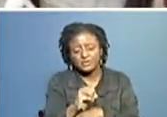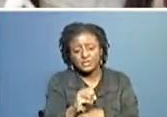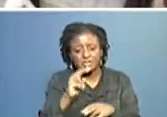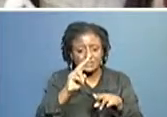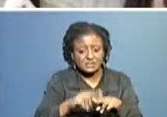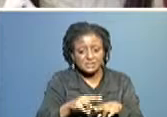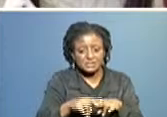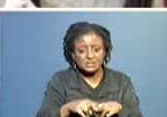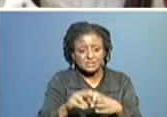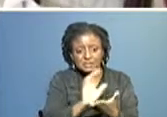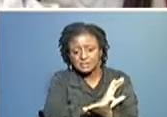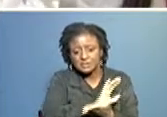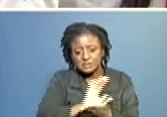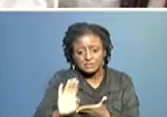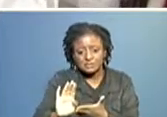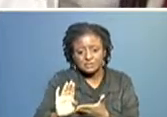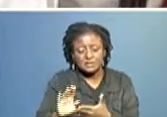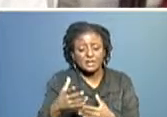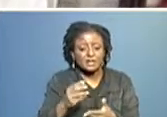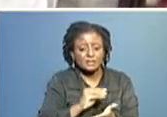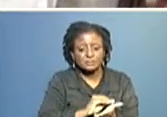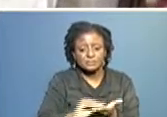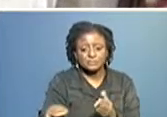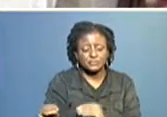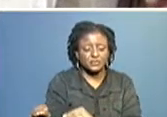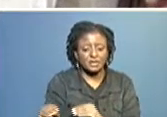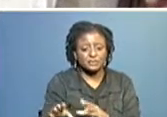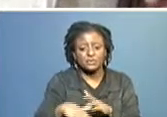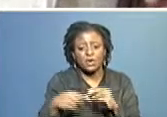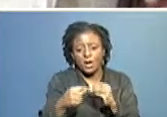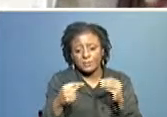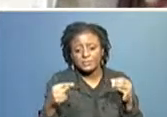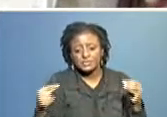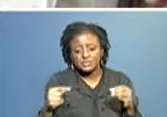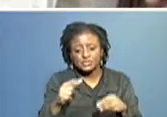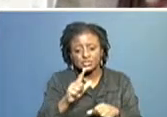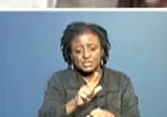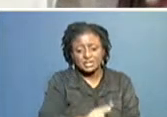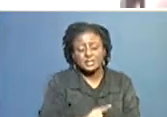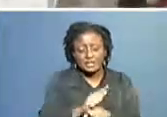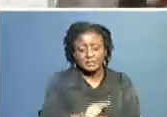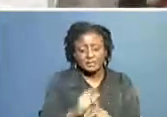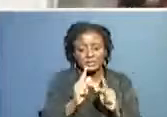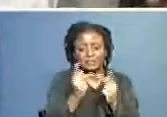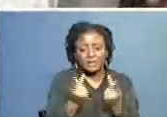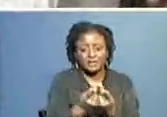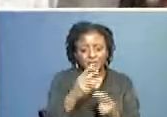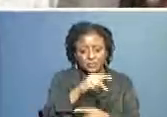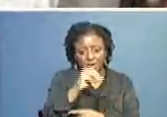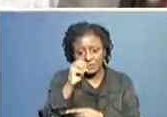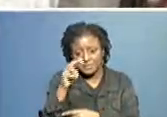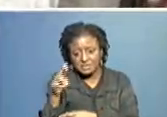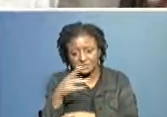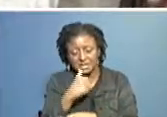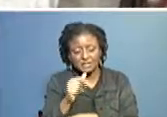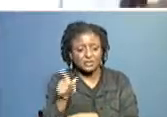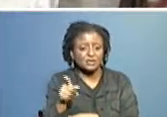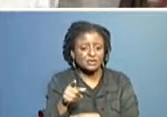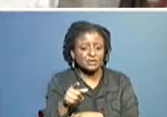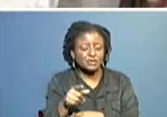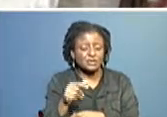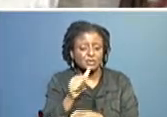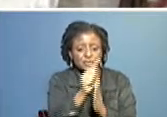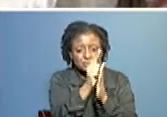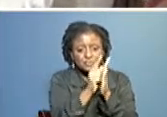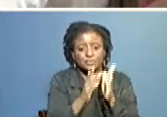out the opposition Democratic Labour Party. Prime Minister Mottley and her Attorney General Dale Marshall took their oaths of office